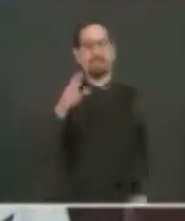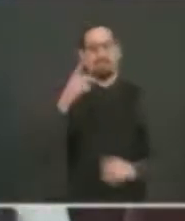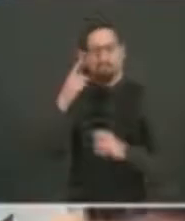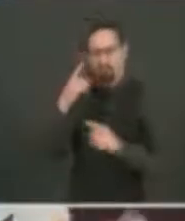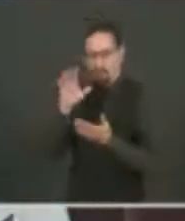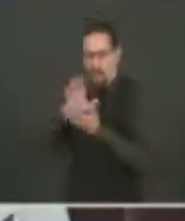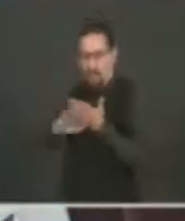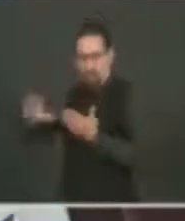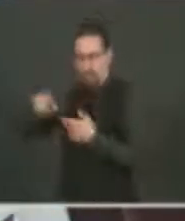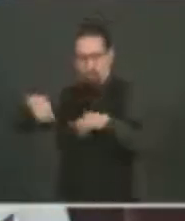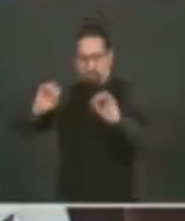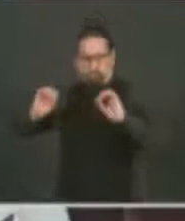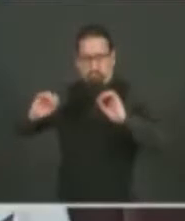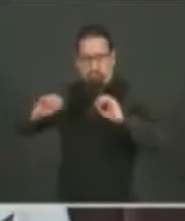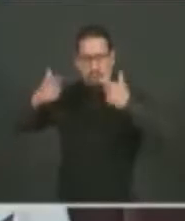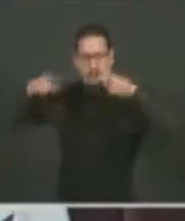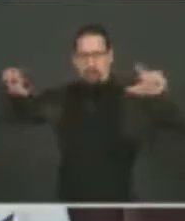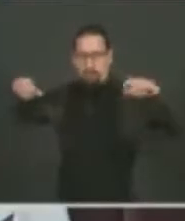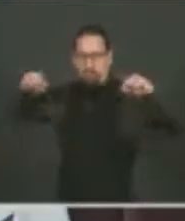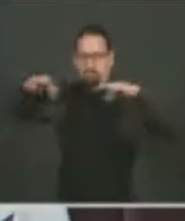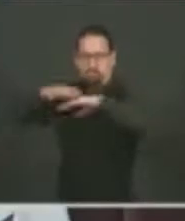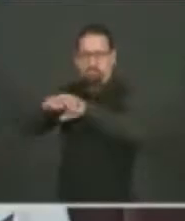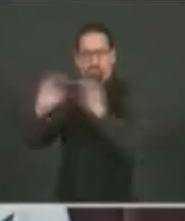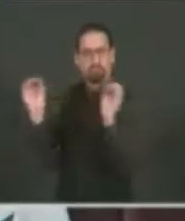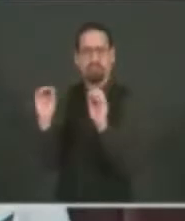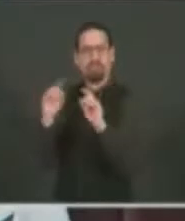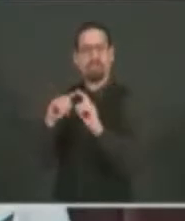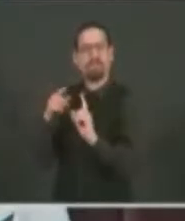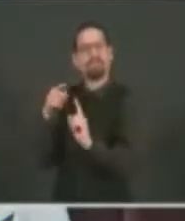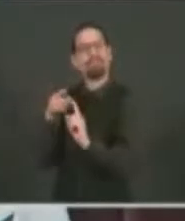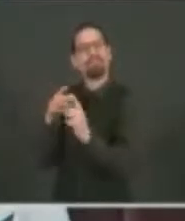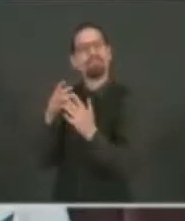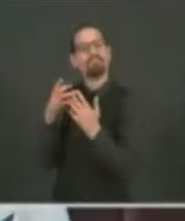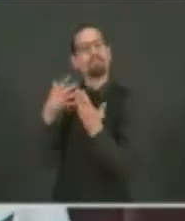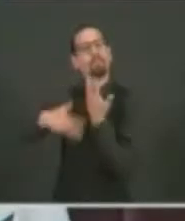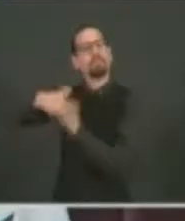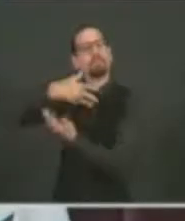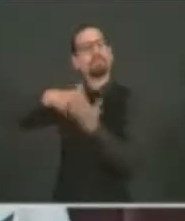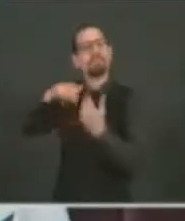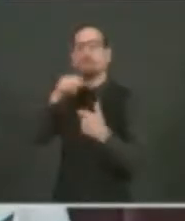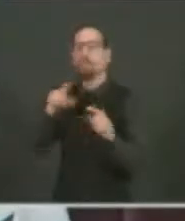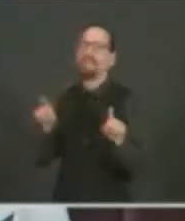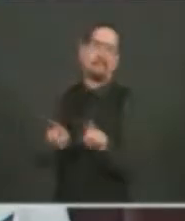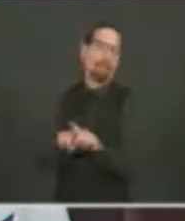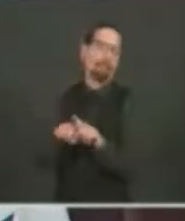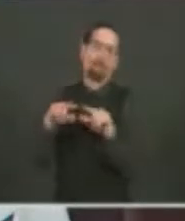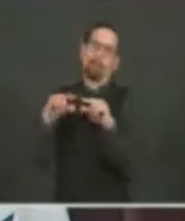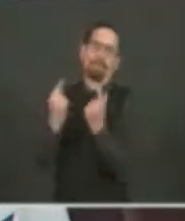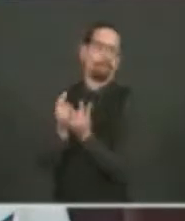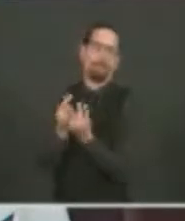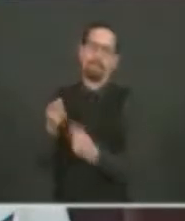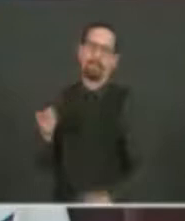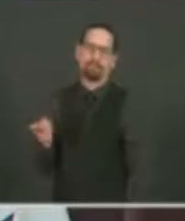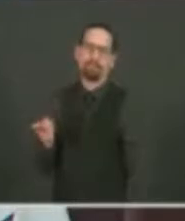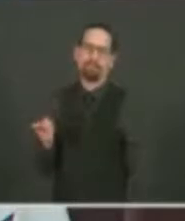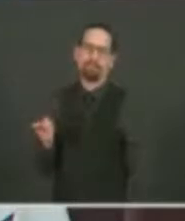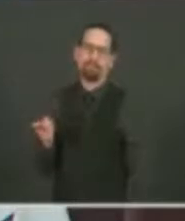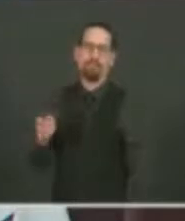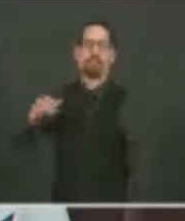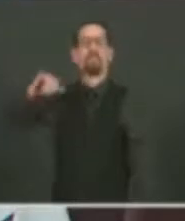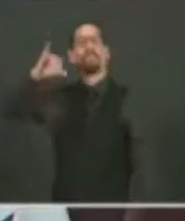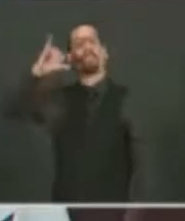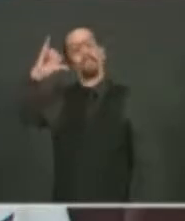people, 15 people, and we have a problem. After identifying the initial cluster of cases, the Department of Health,